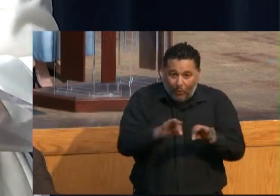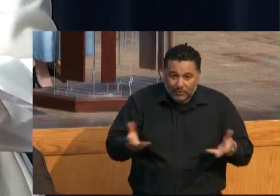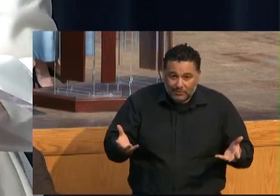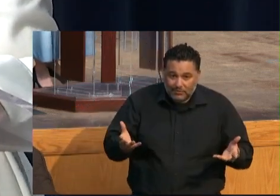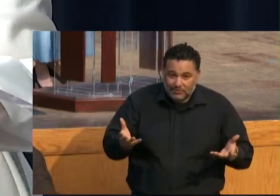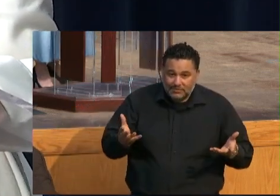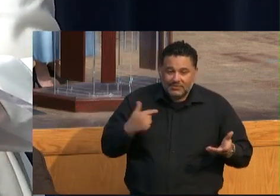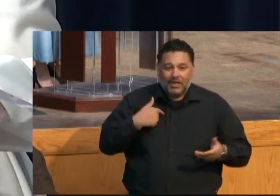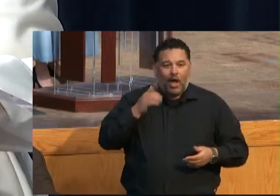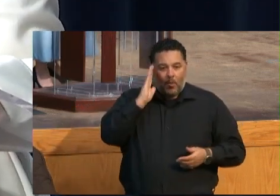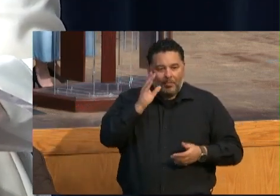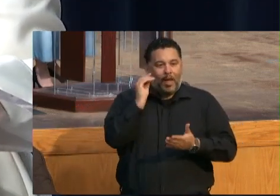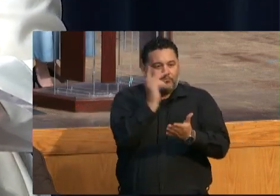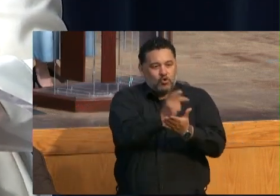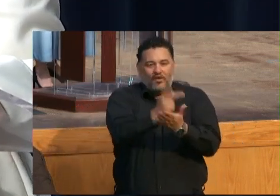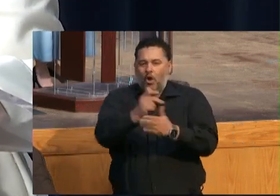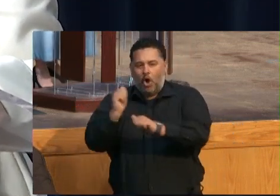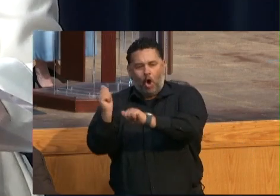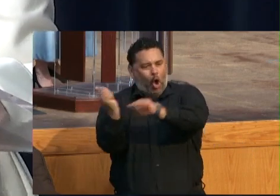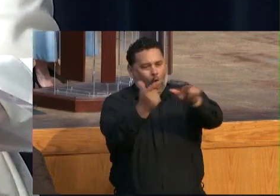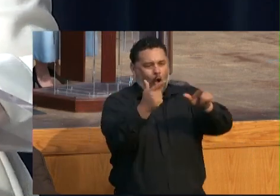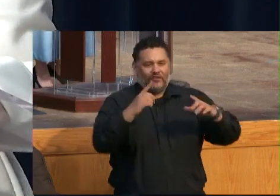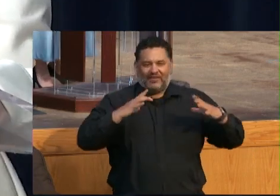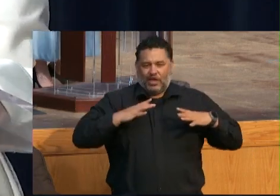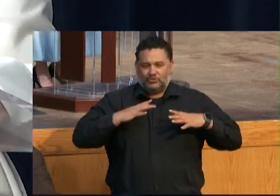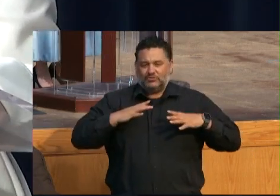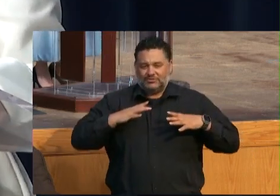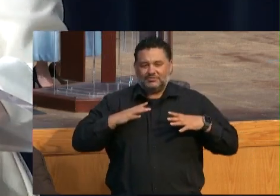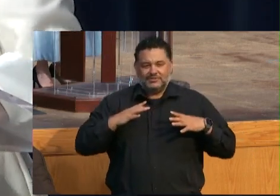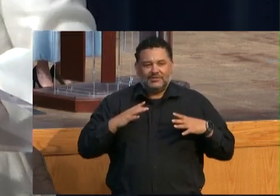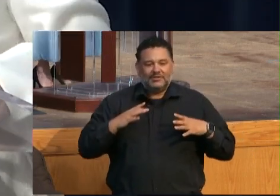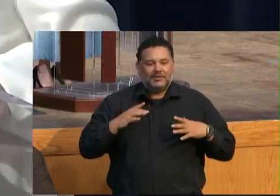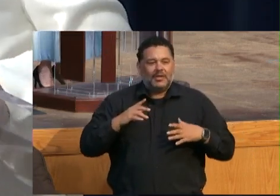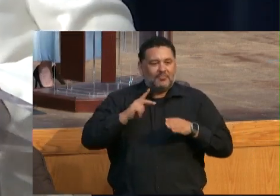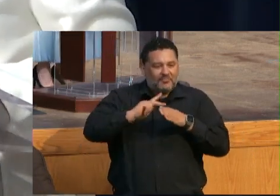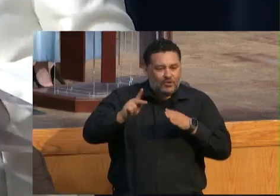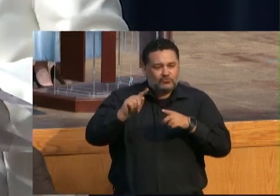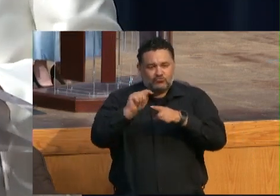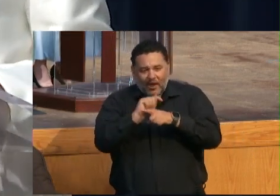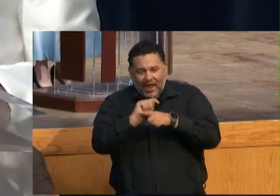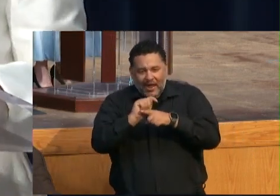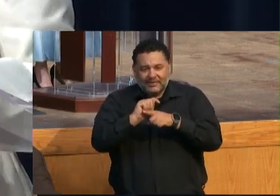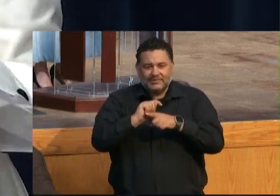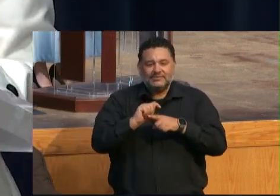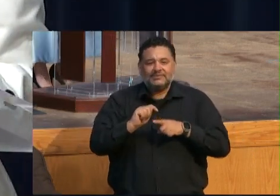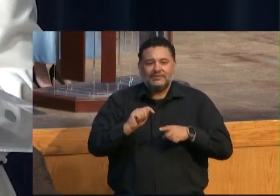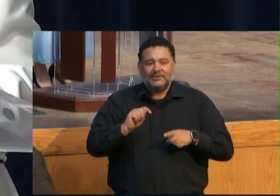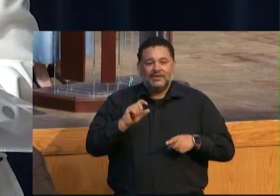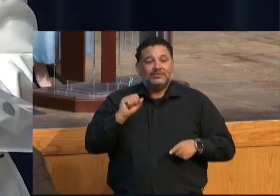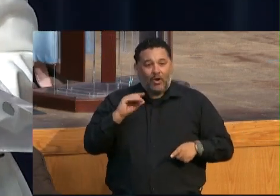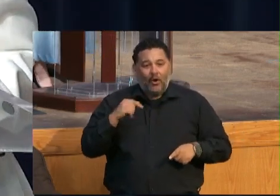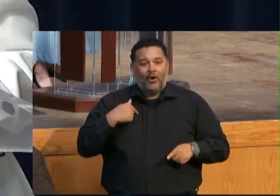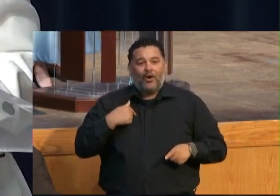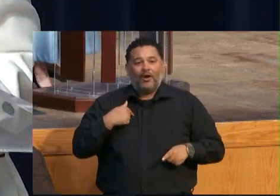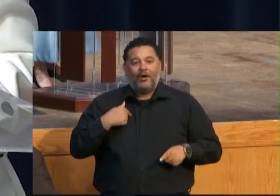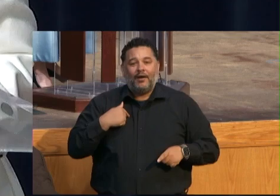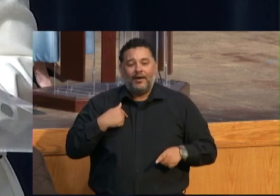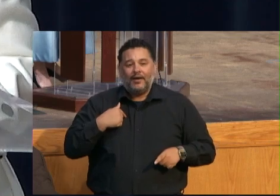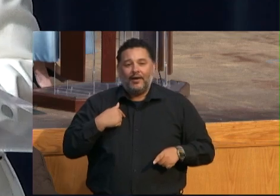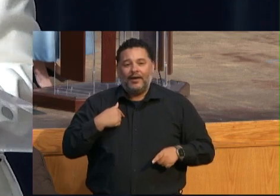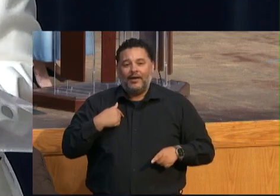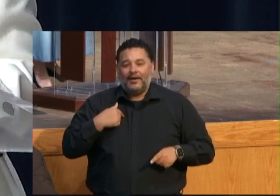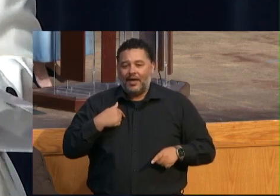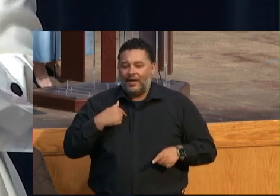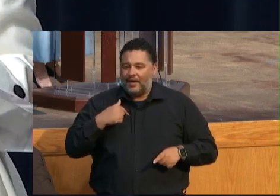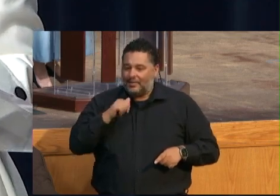will be approving everybody's vacations and professional trainings so I'm not left alone again. But anyway, it was funny, but